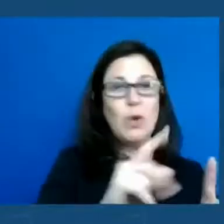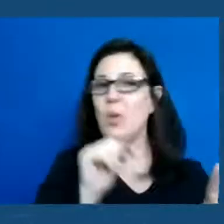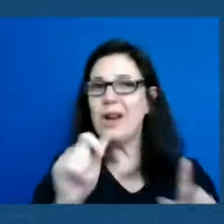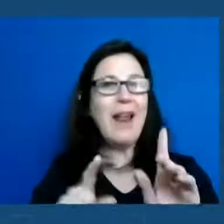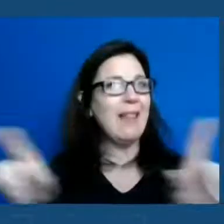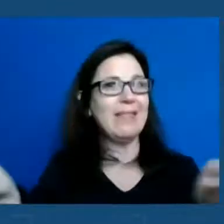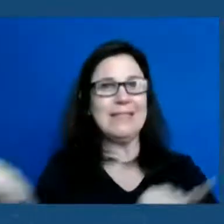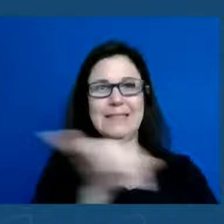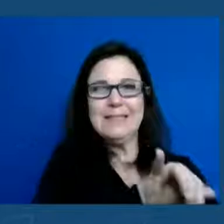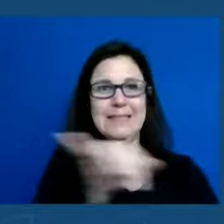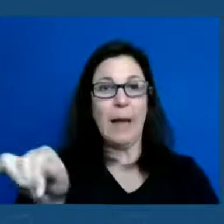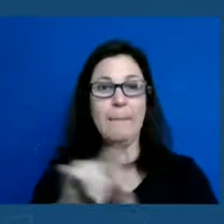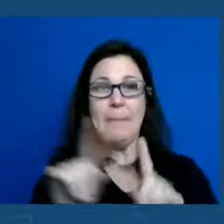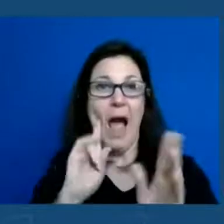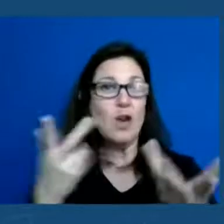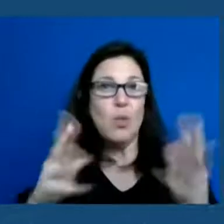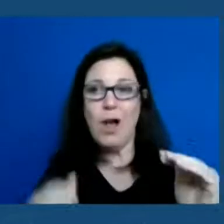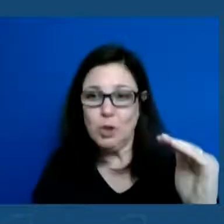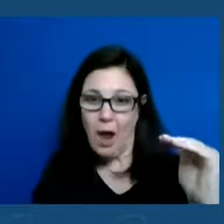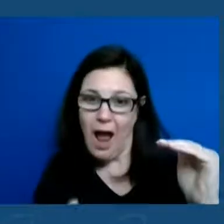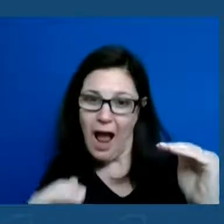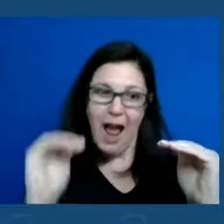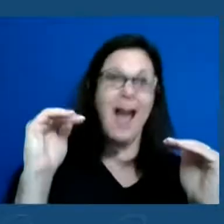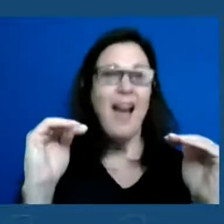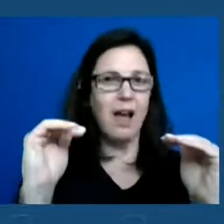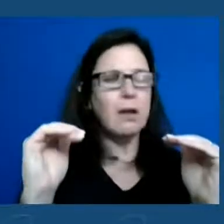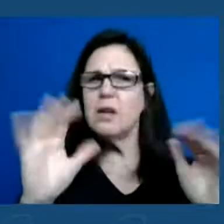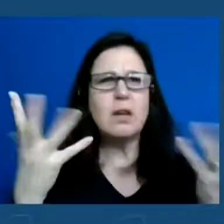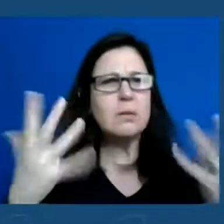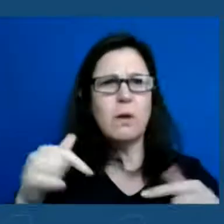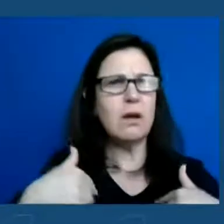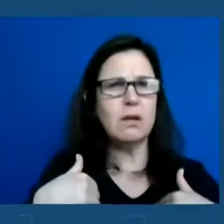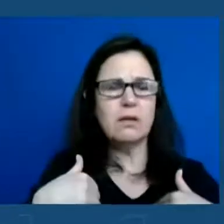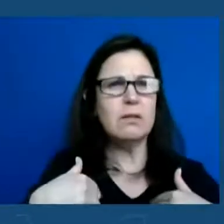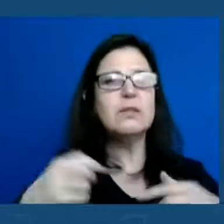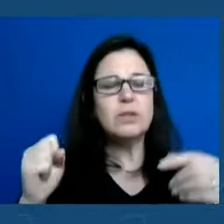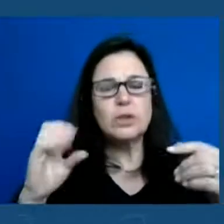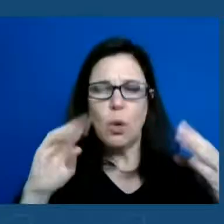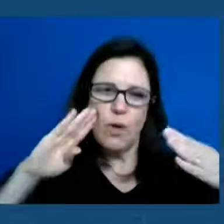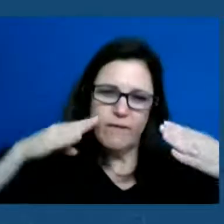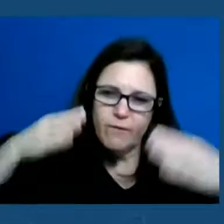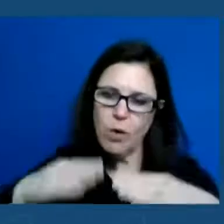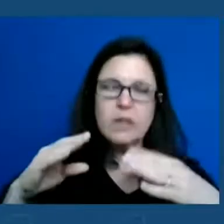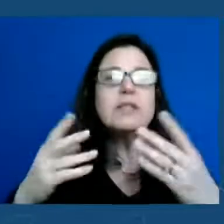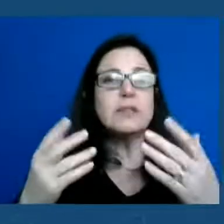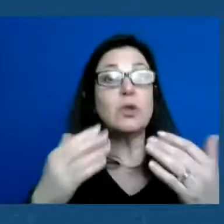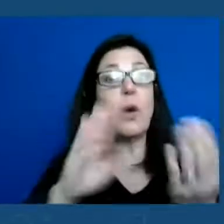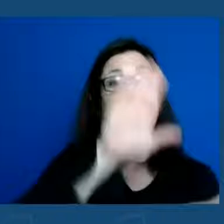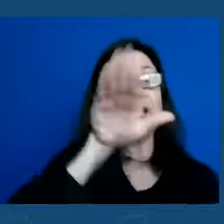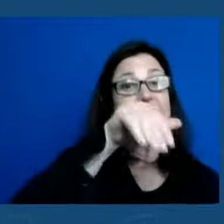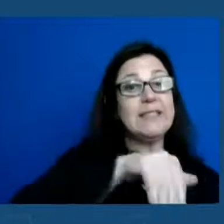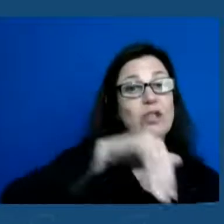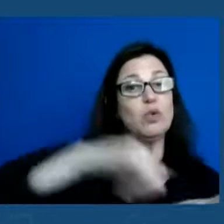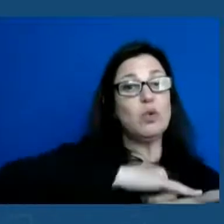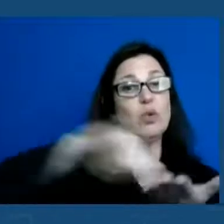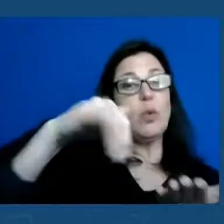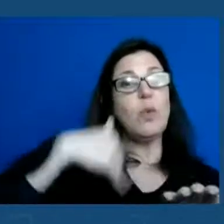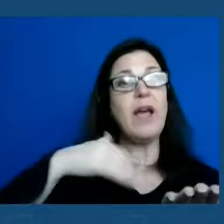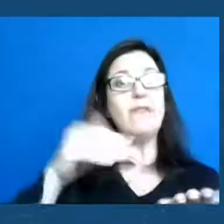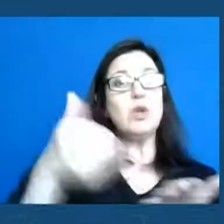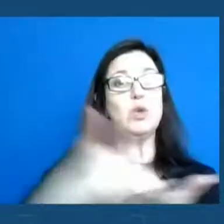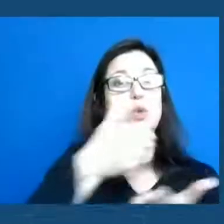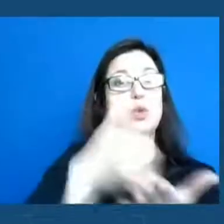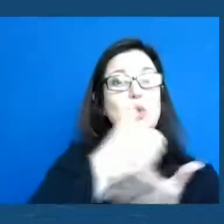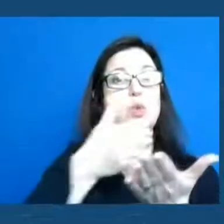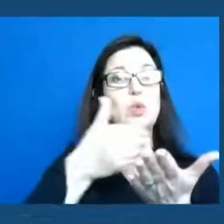but I don't even want to get close to that peak. And that's what we're focused on right now. Central New York, we have new cases in Central New